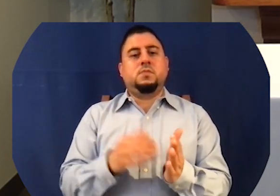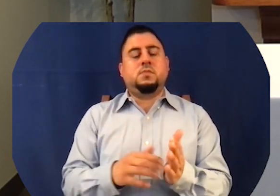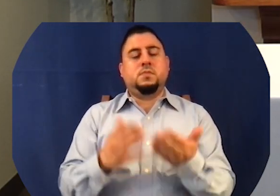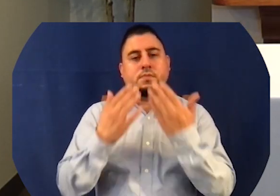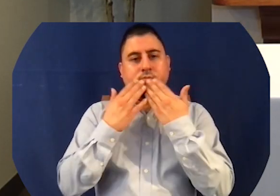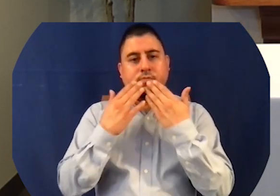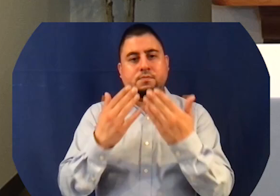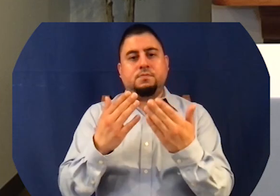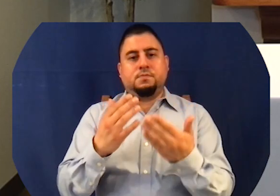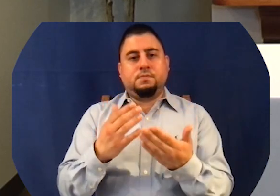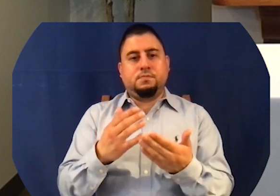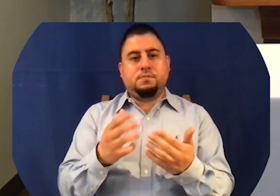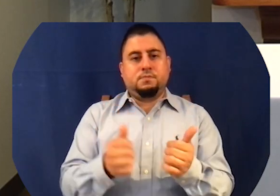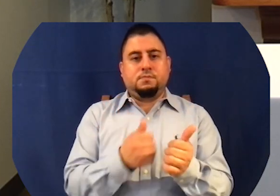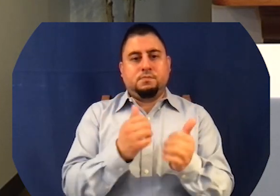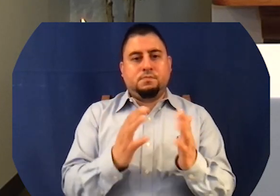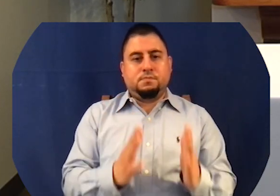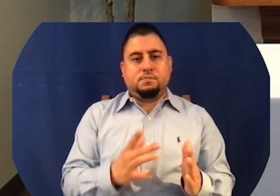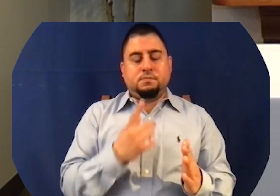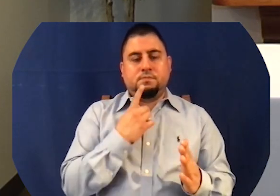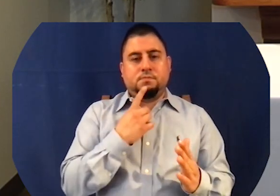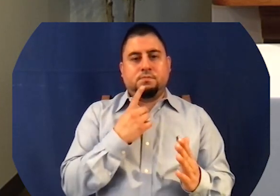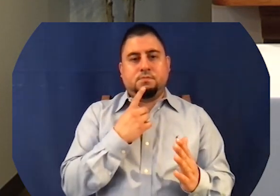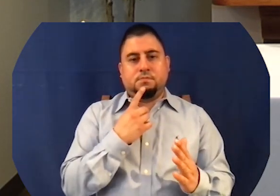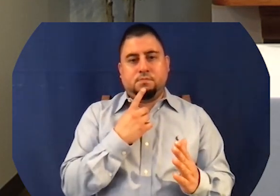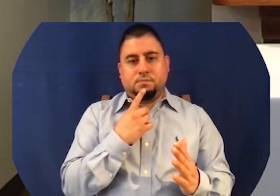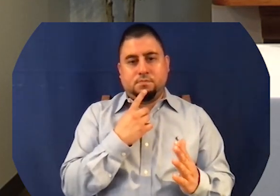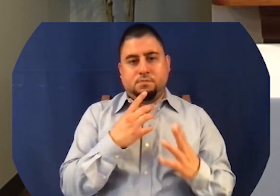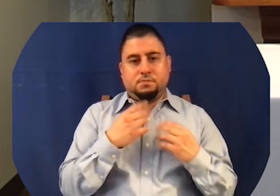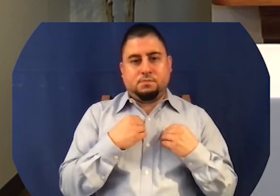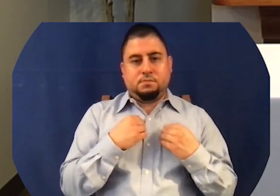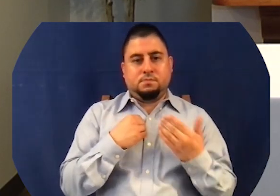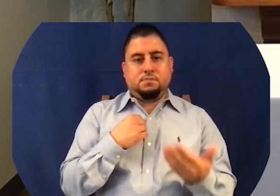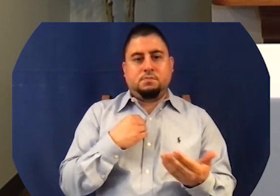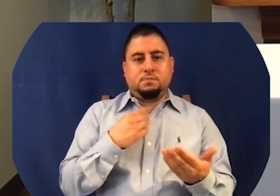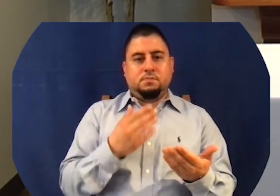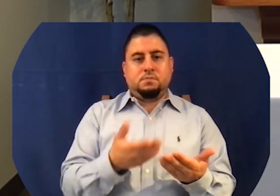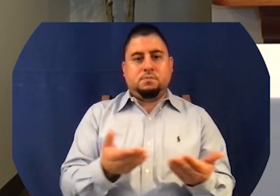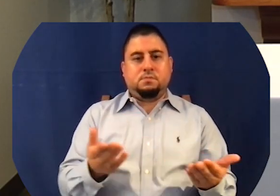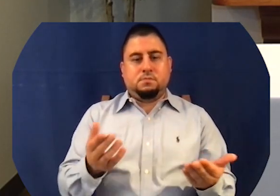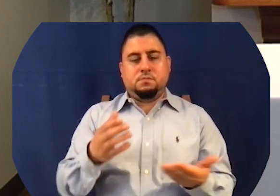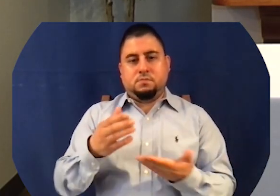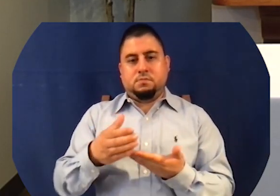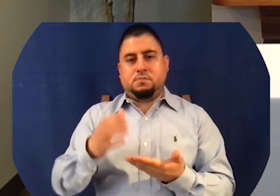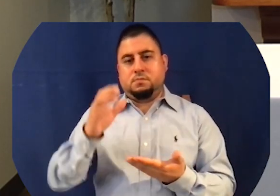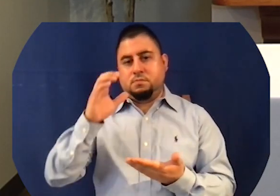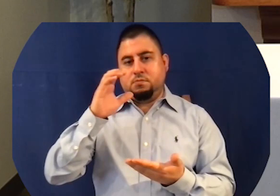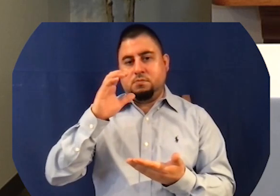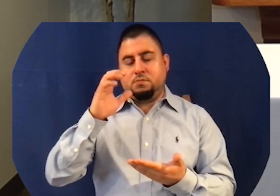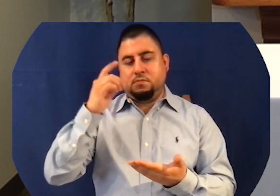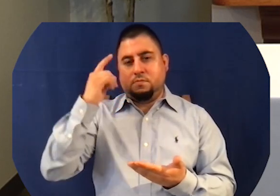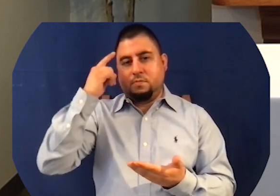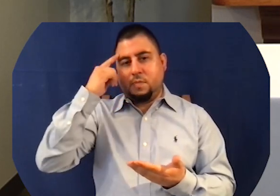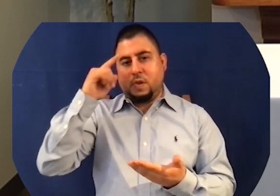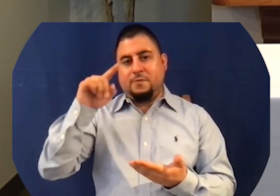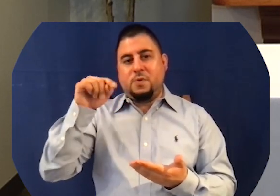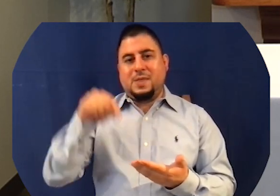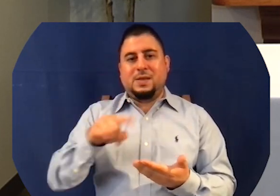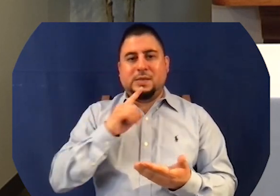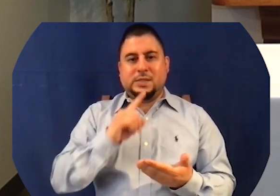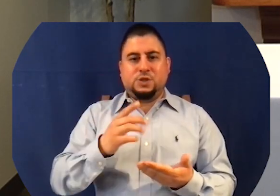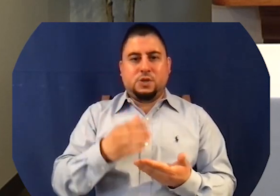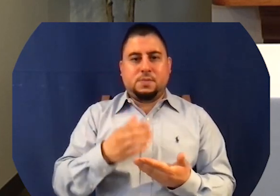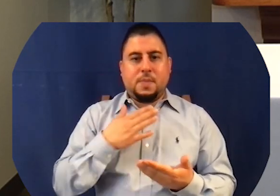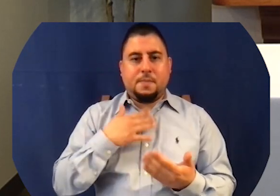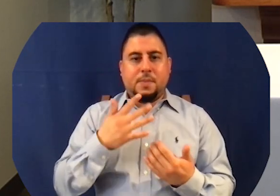giving thanks, he gave it to his disciples, saying, "Take this, all of you, and drink from it, for this is